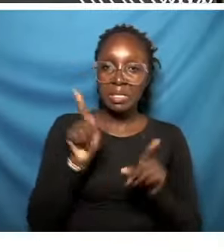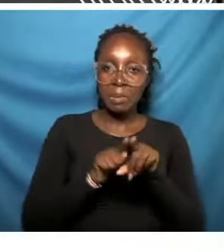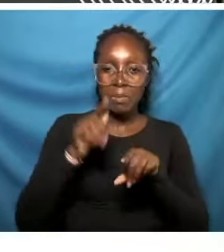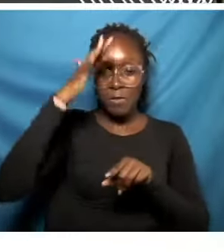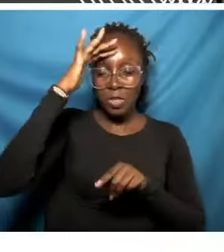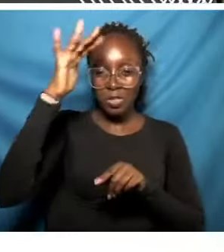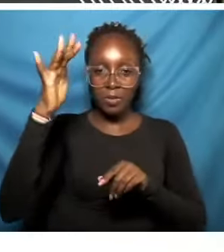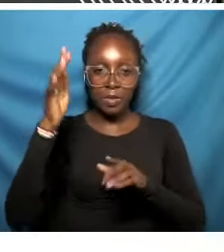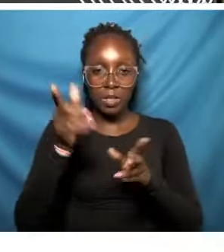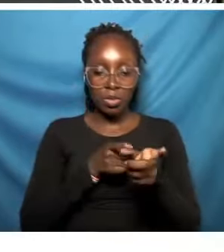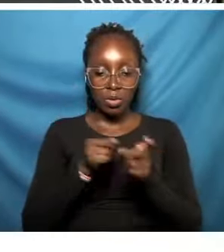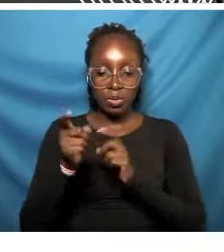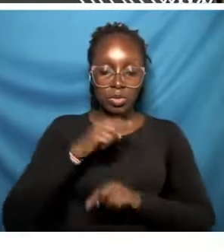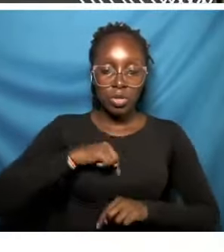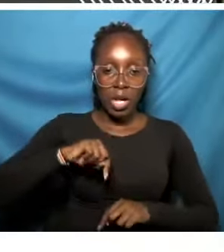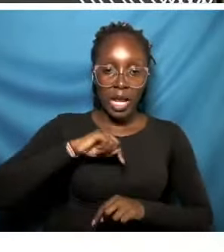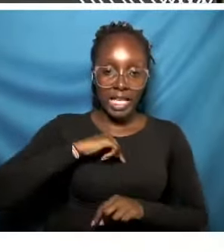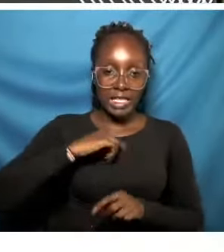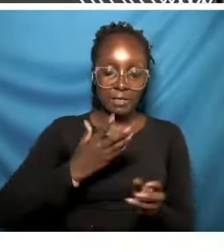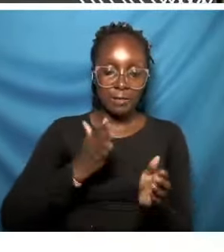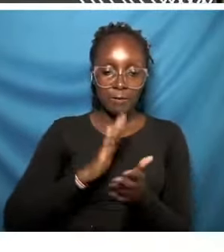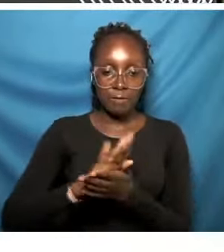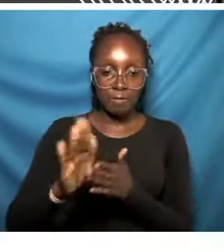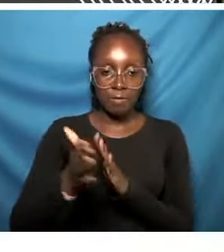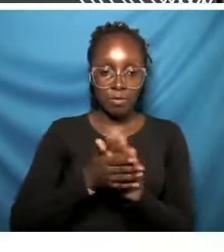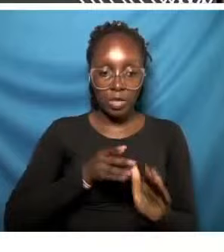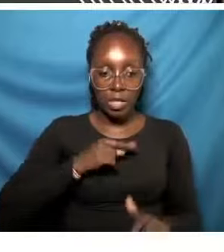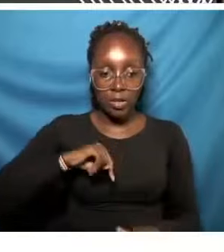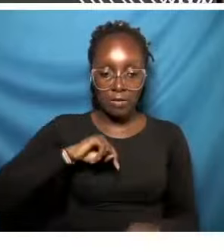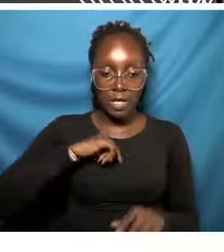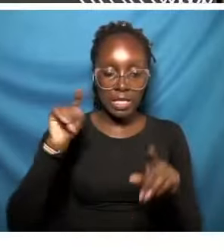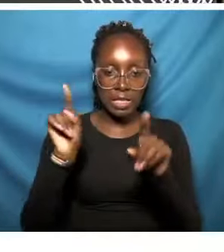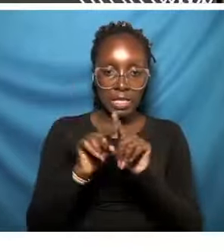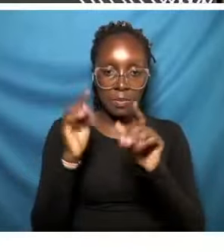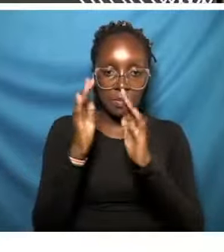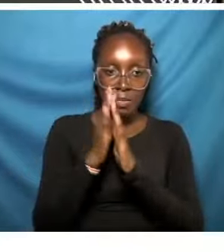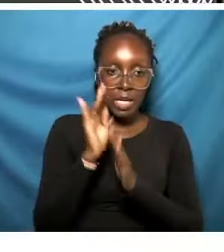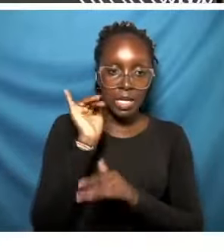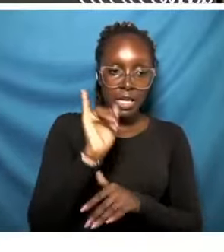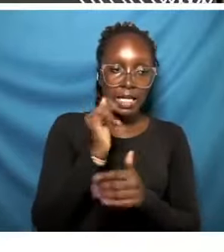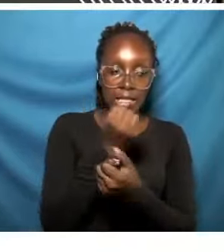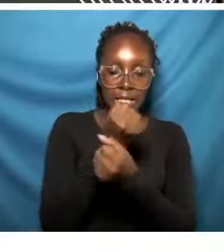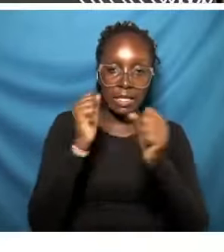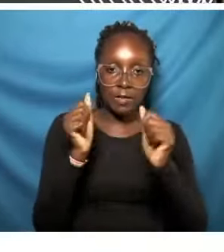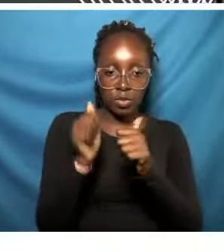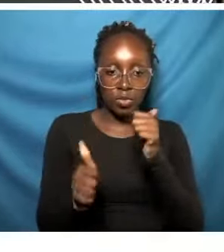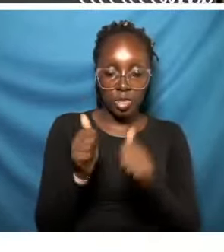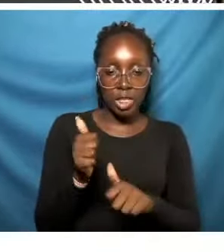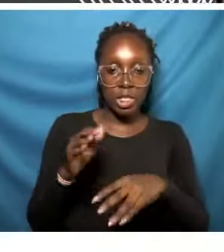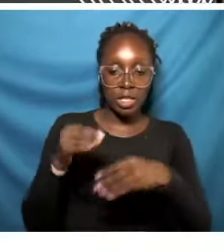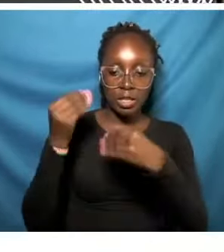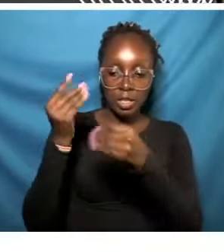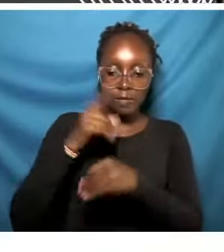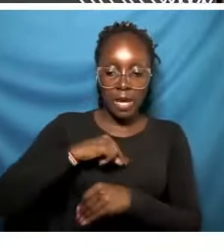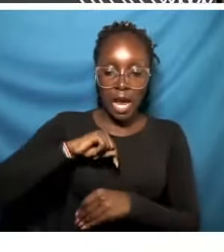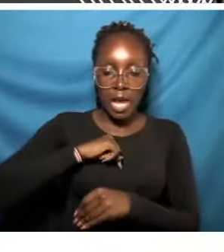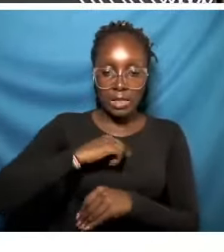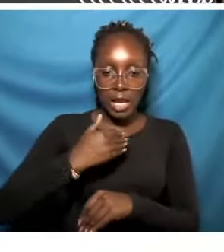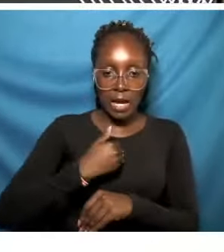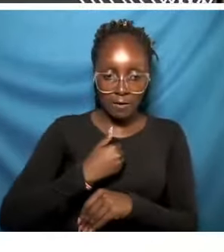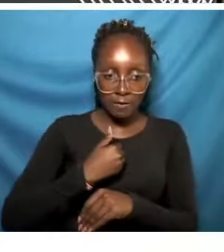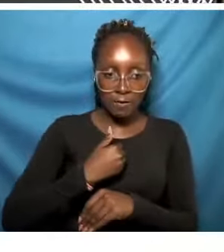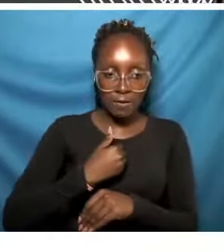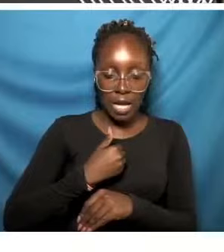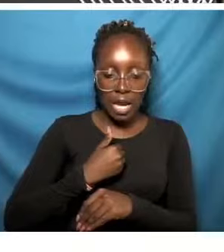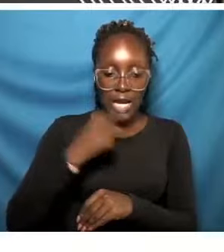us, Lord, may you forgive us. And I pray that the salvation you've given us in your Son, Jesus Christ, may have a practical effect in us,